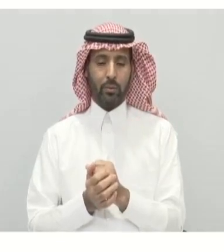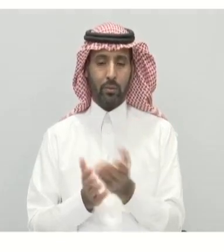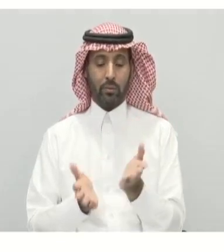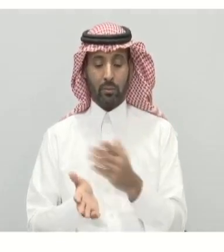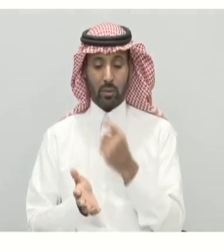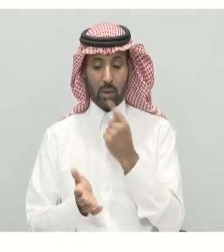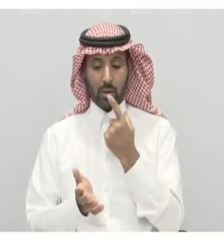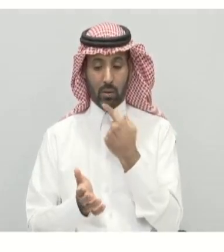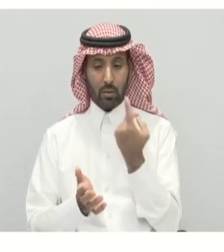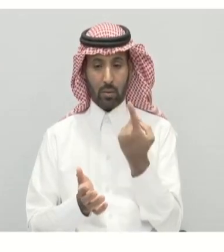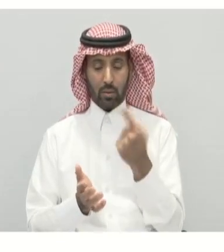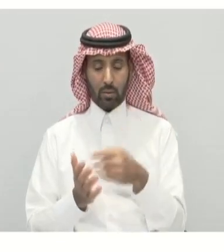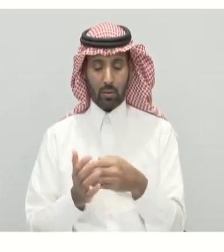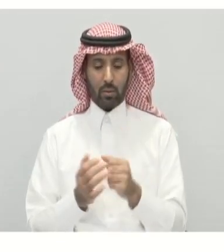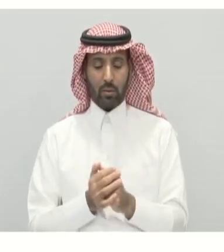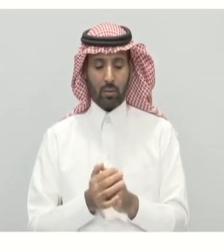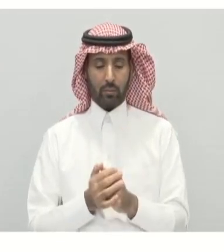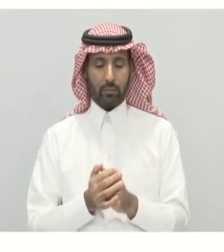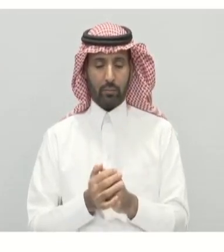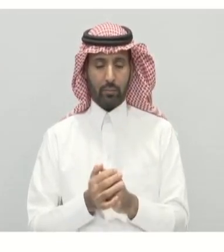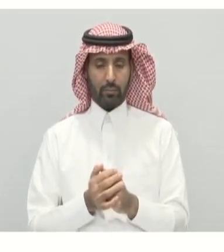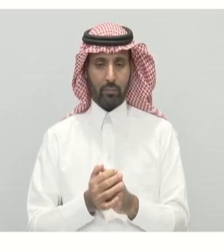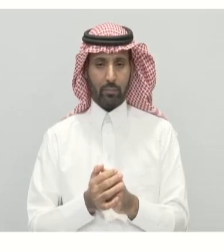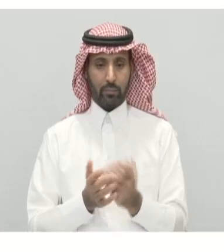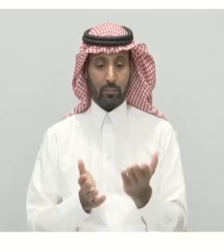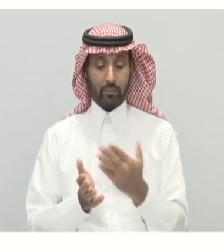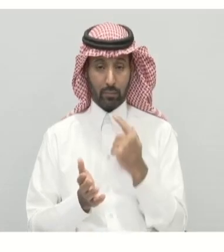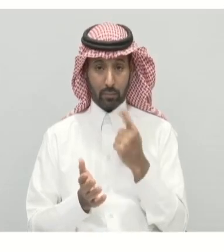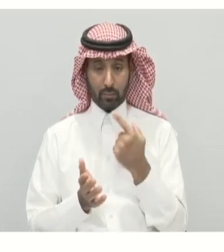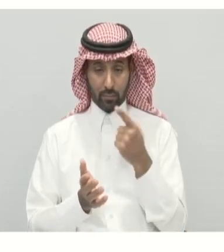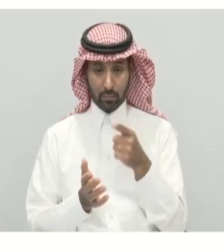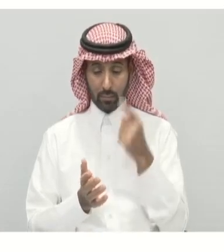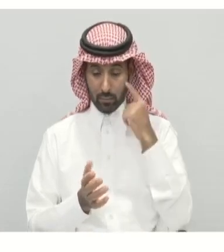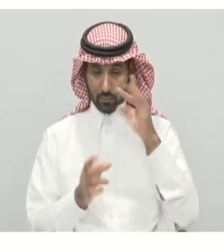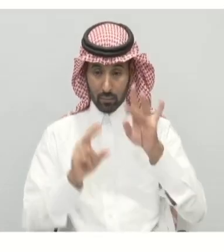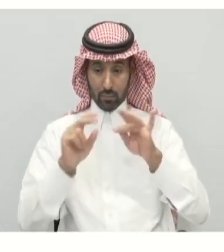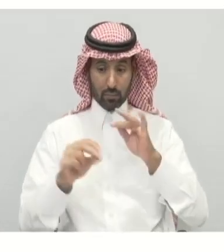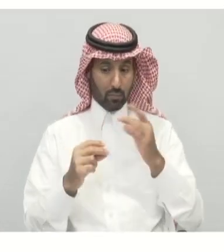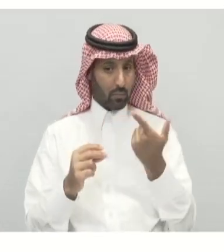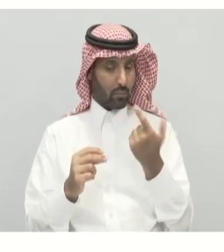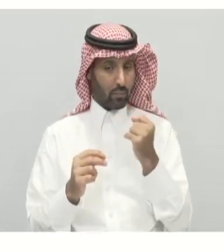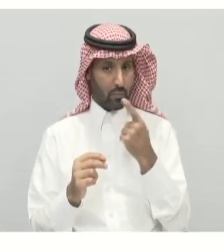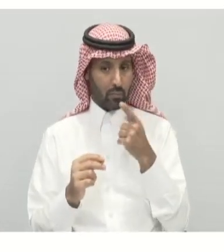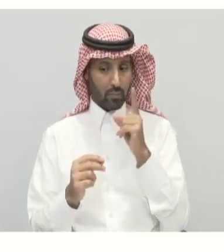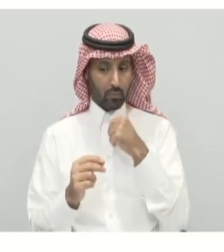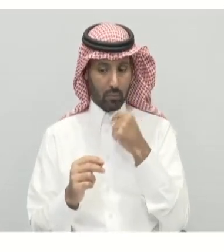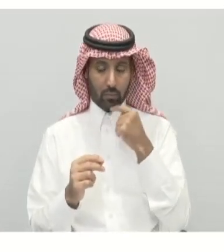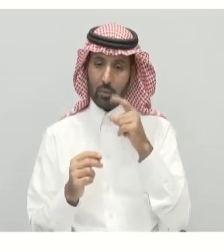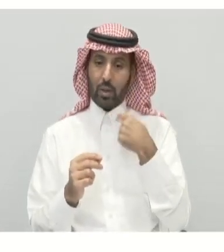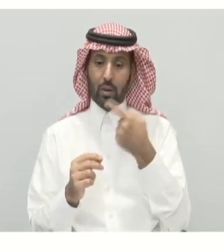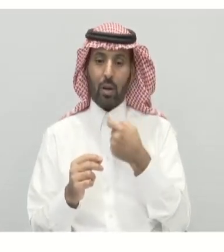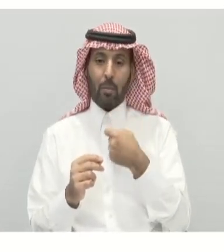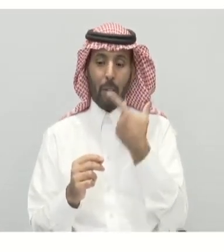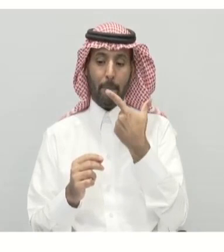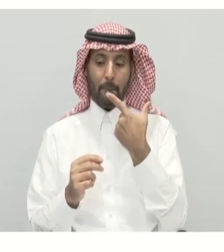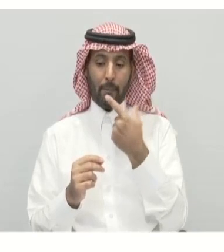to stress the second part. Okay, now I want you to choose which part should be stressed. Is it